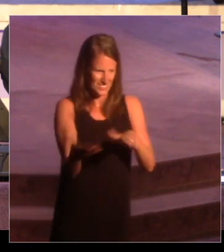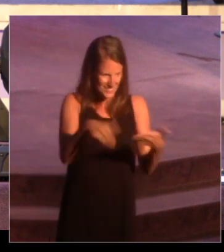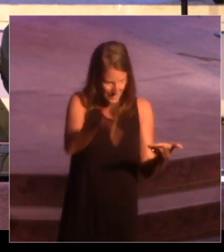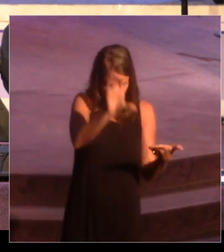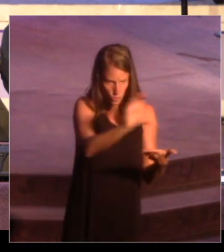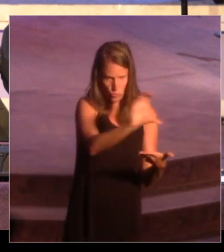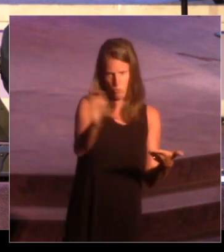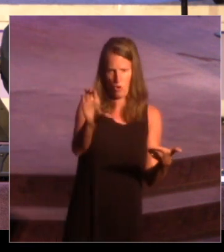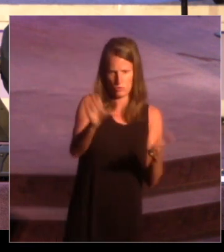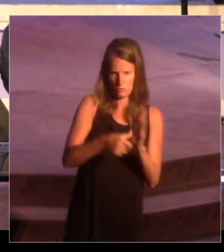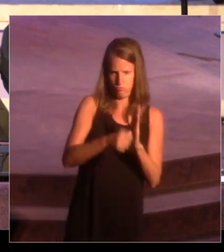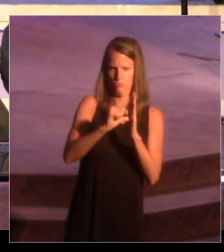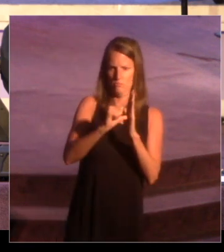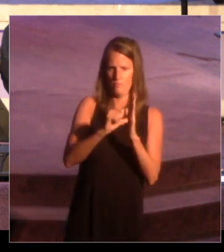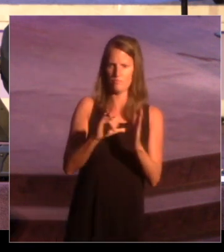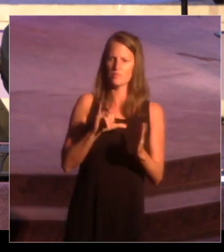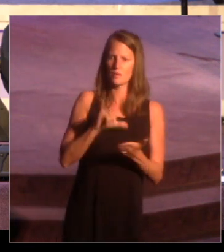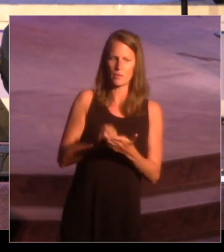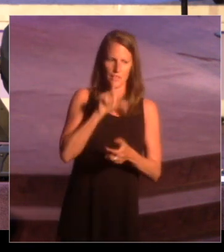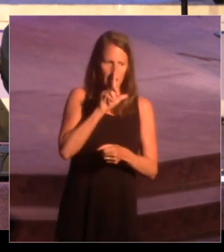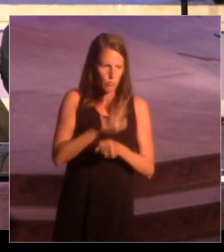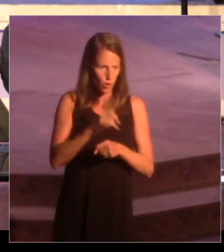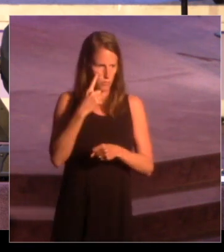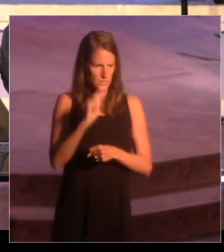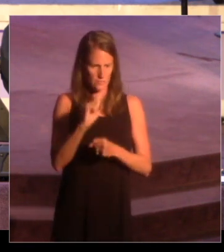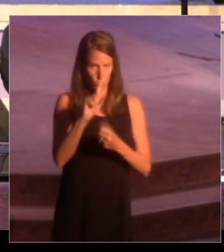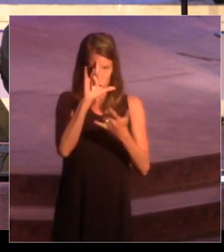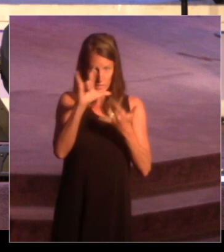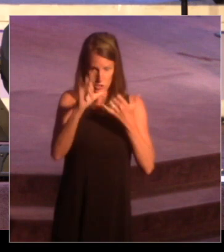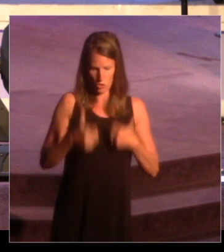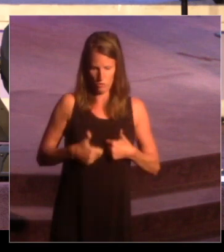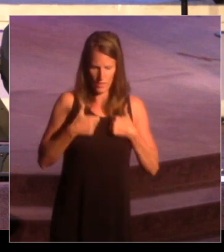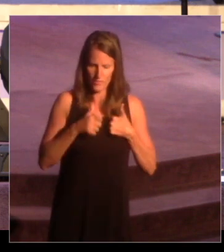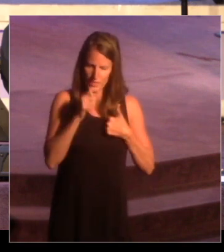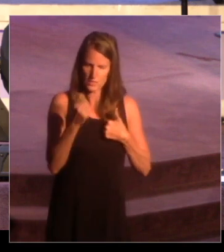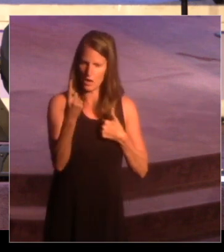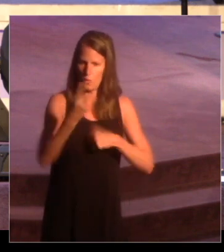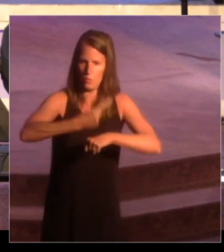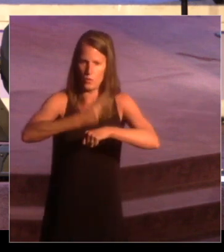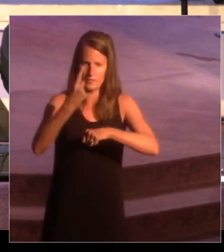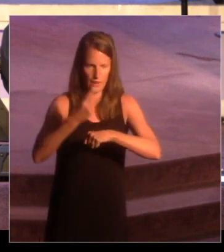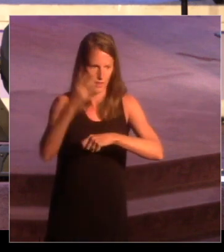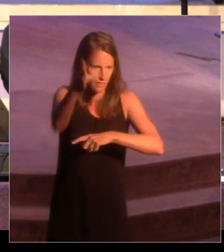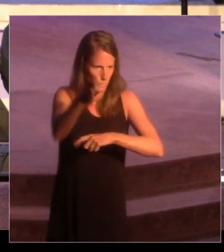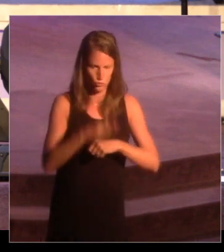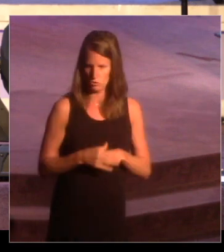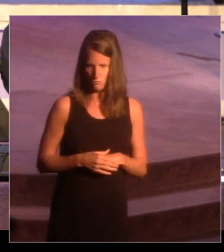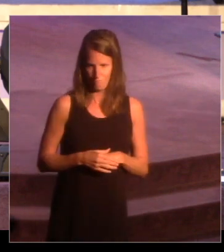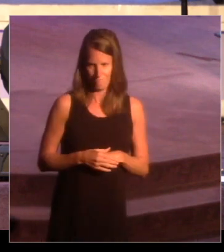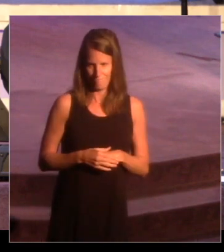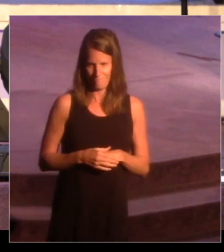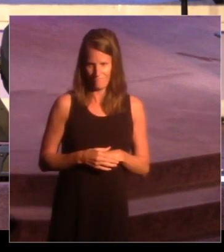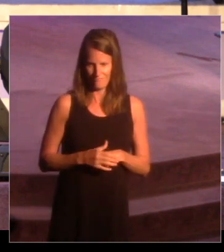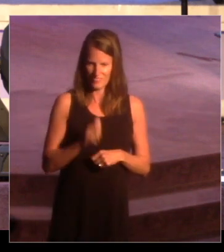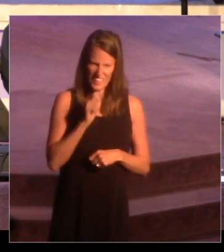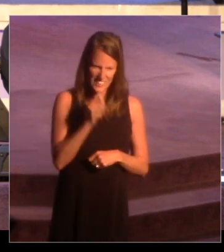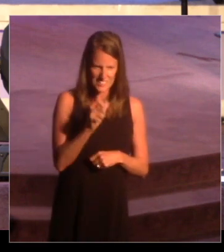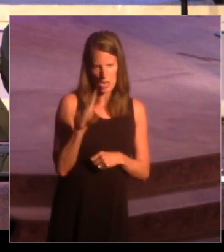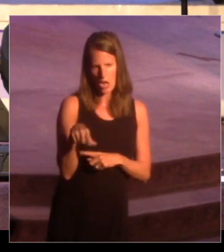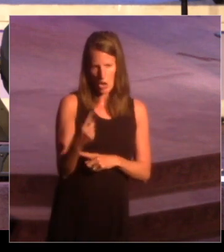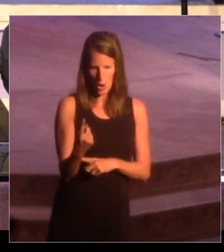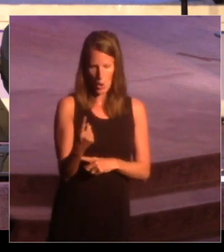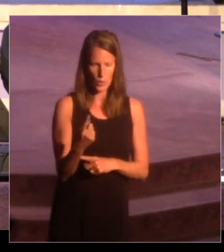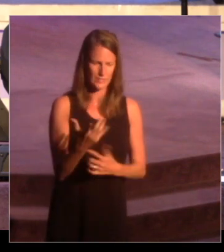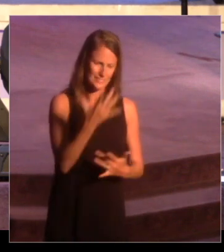Christ. But that promise for eternal life is not just one day in the future. It's not just for when we